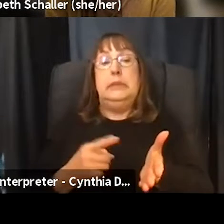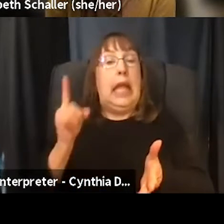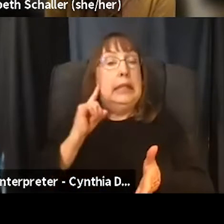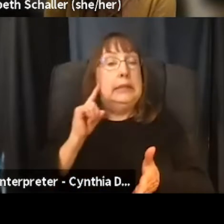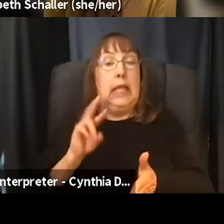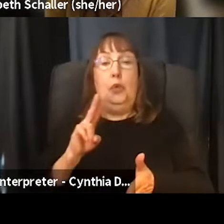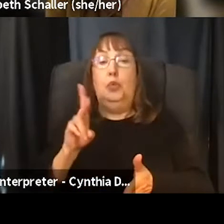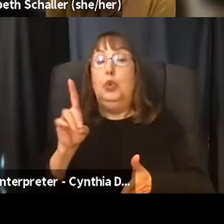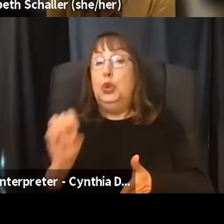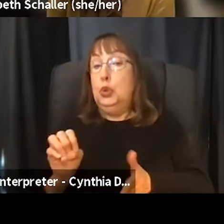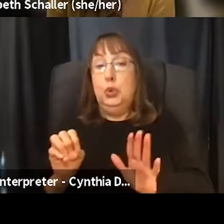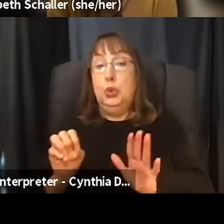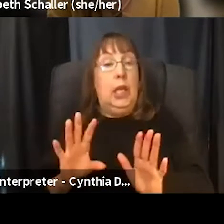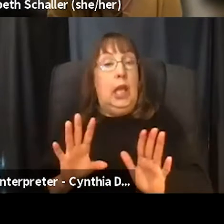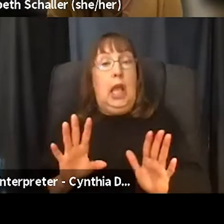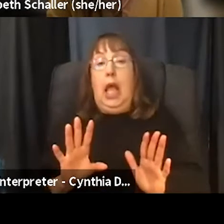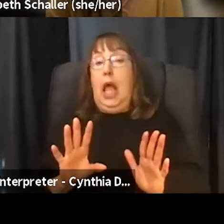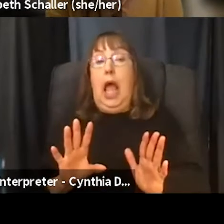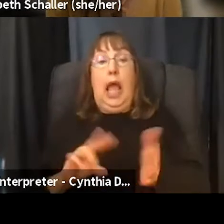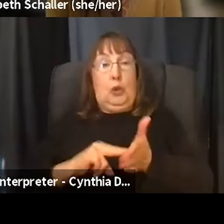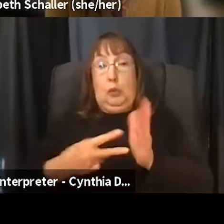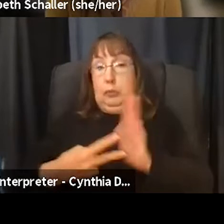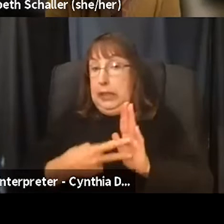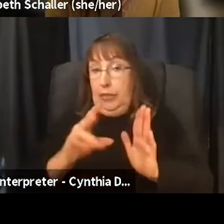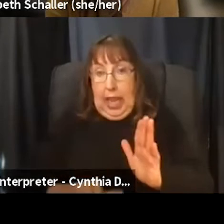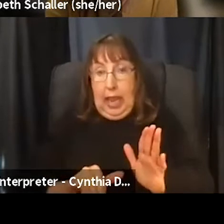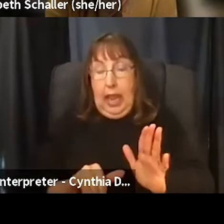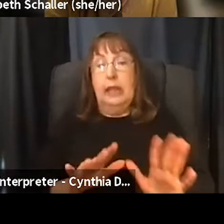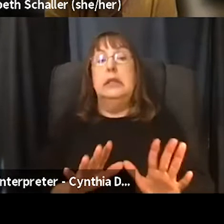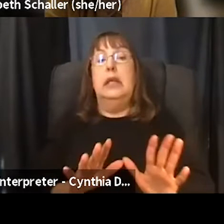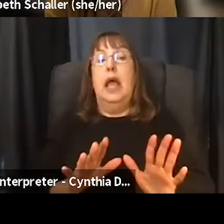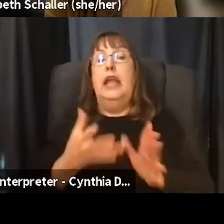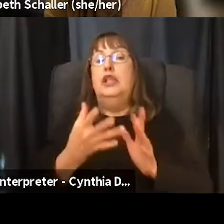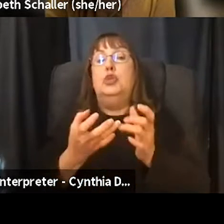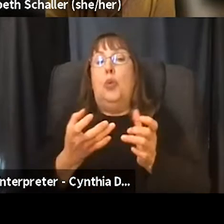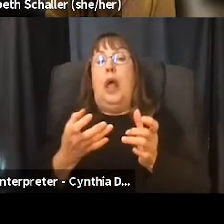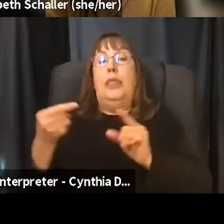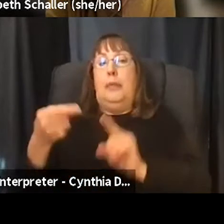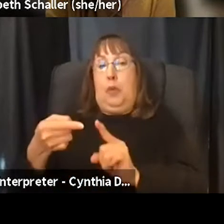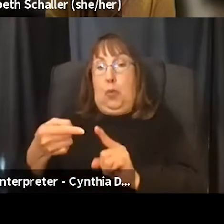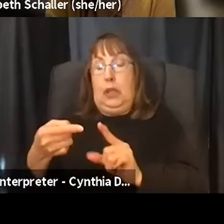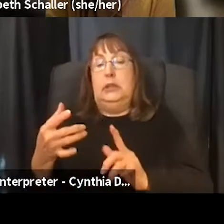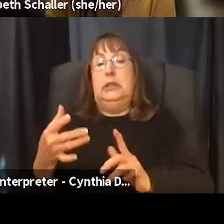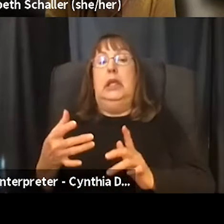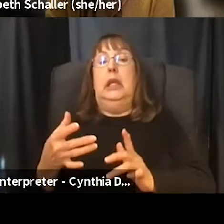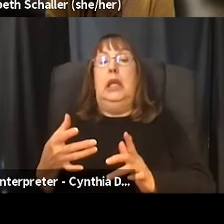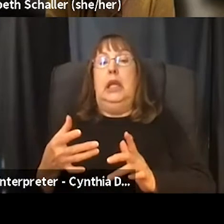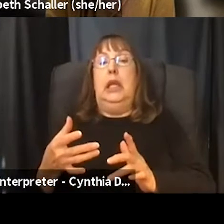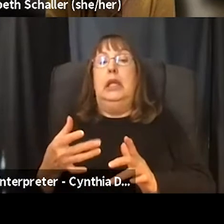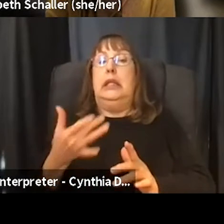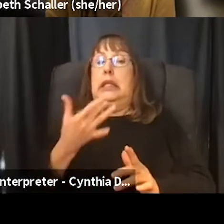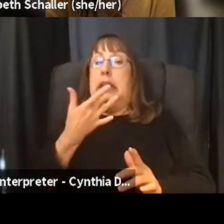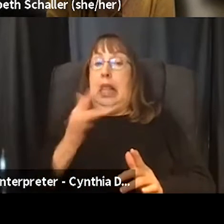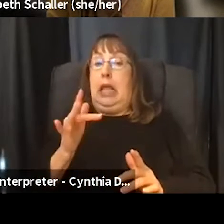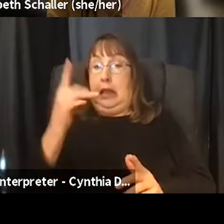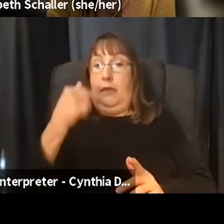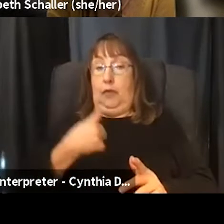talking about things, but it's not that I'm sounding rude. It's just I want to get to the point of everything. And luckily for